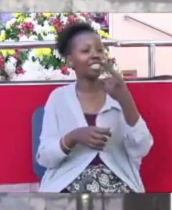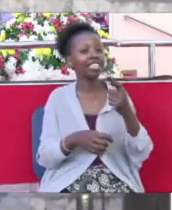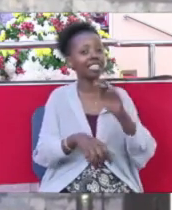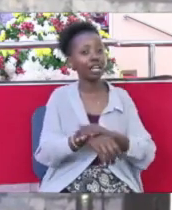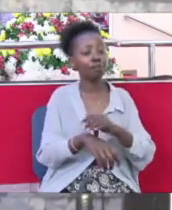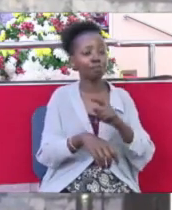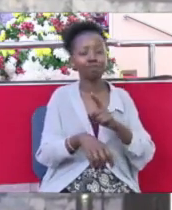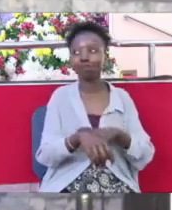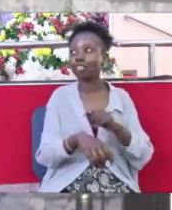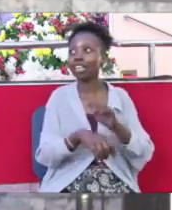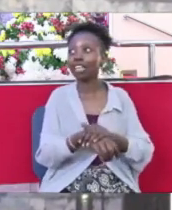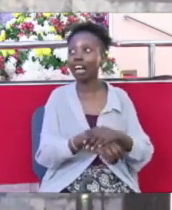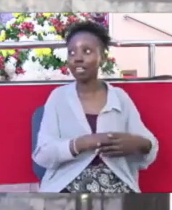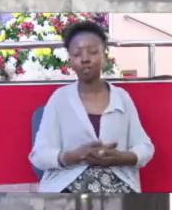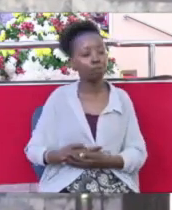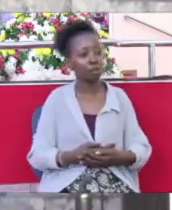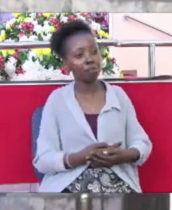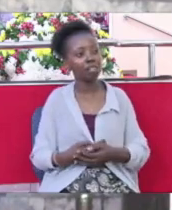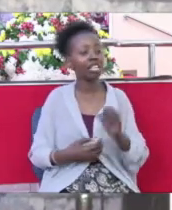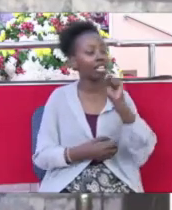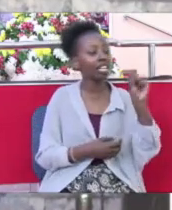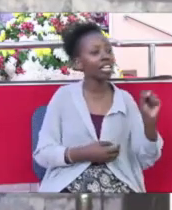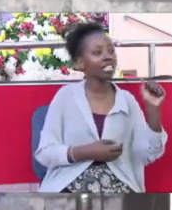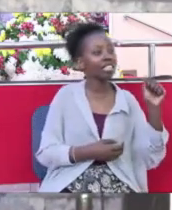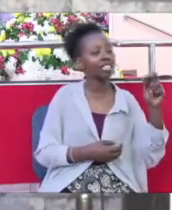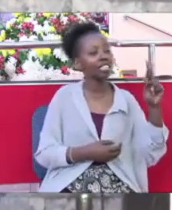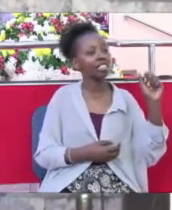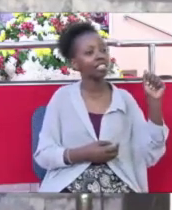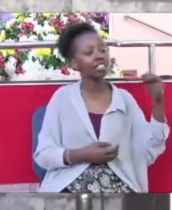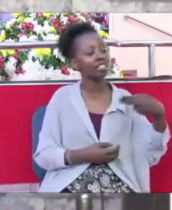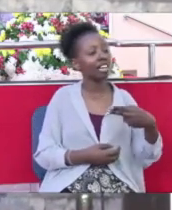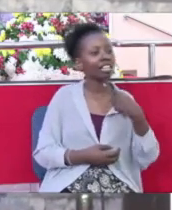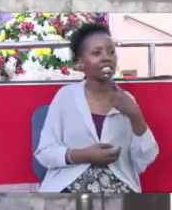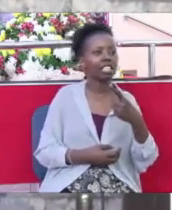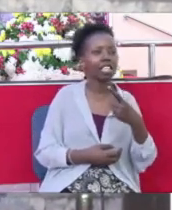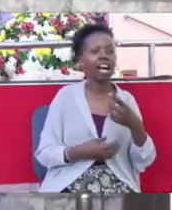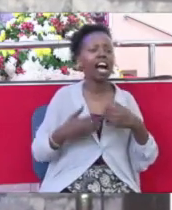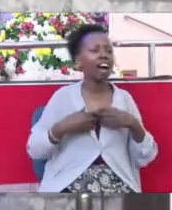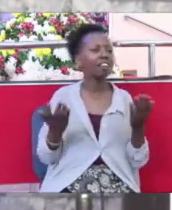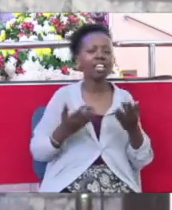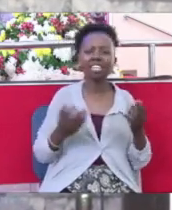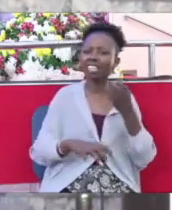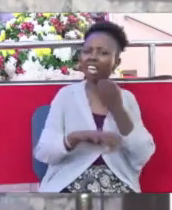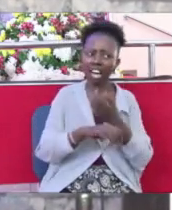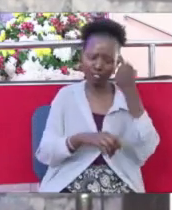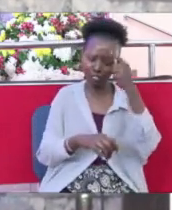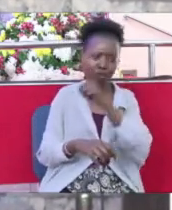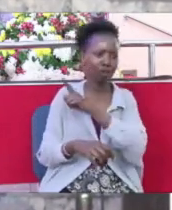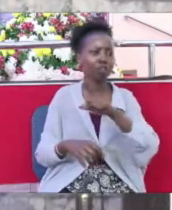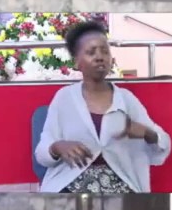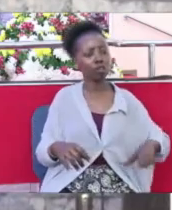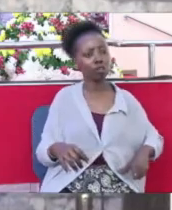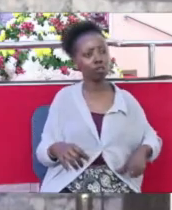kupata. And there was this question: is there anything too hard for the Lord? Kulikuwa na swali, je, kuna kitu yote ambacho ni ngumu kwa Mungu? And